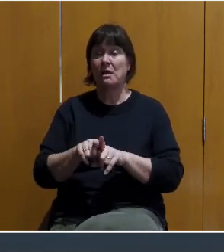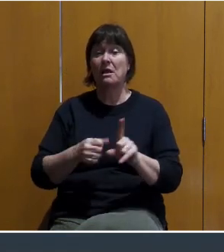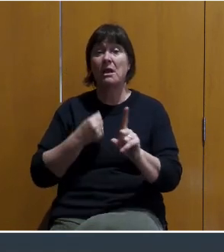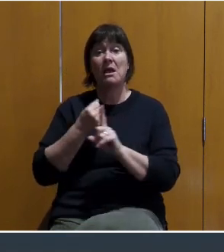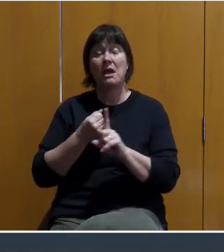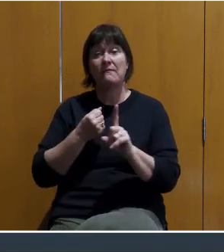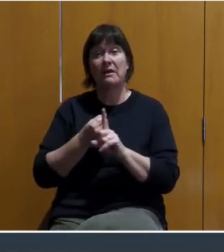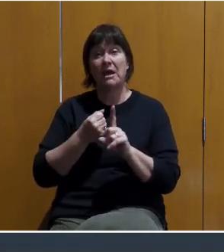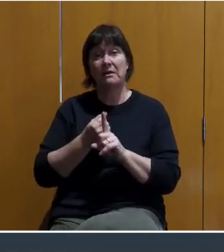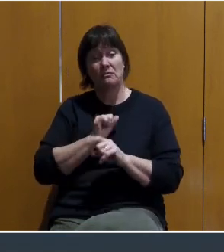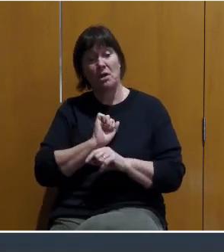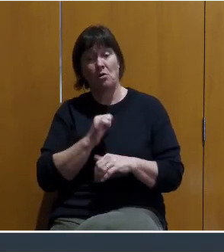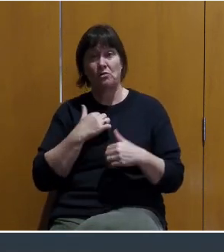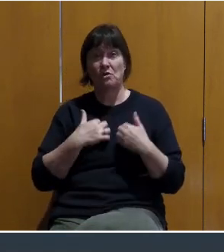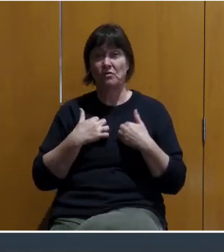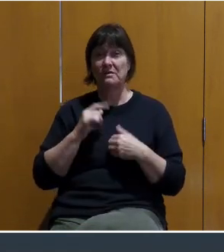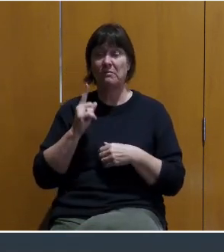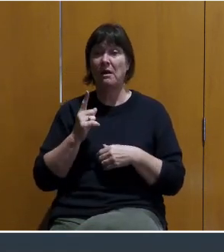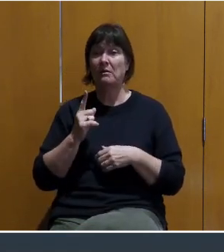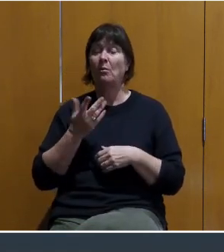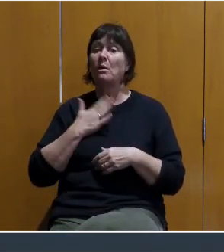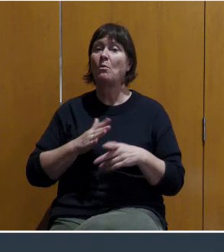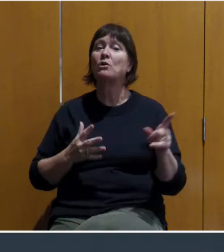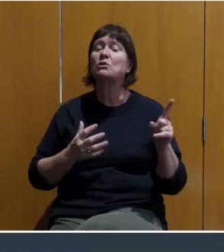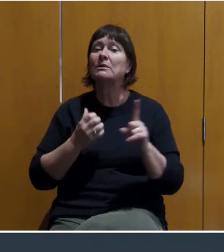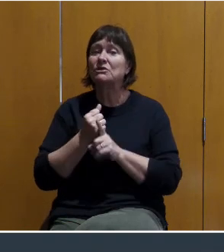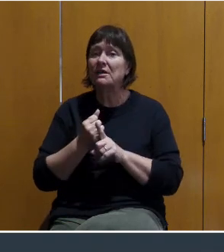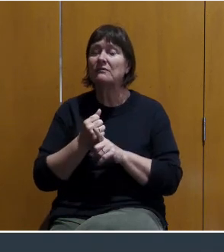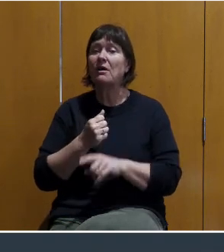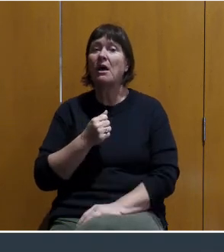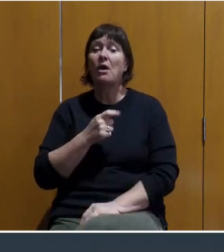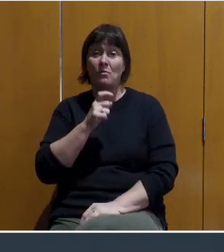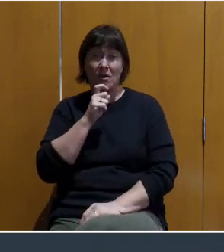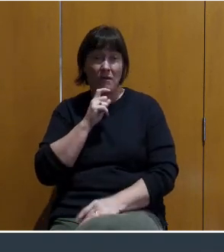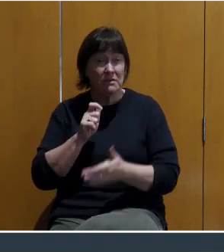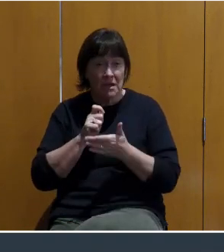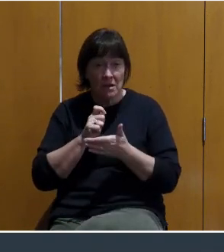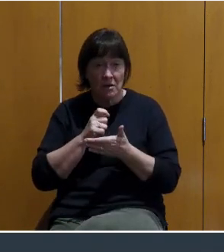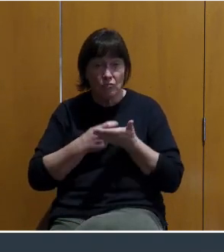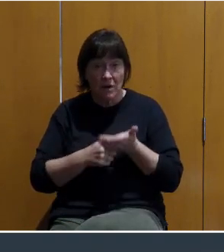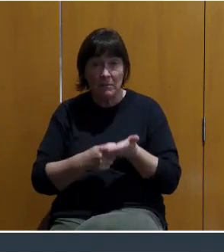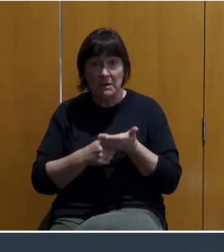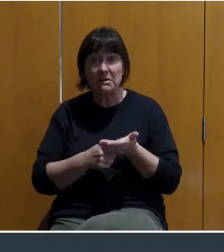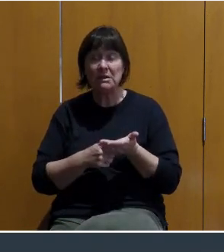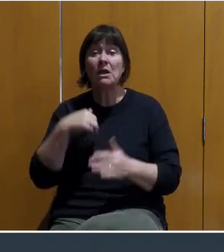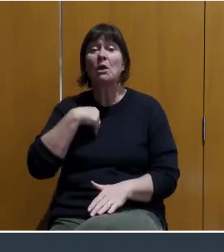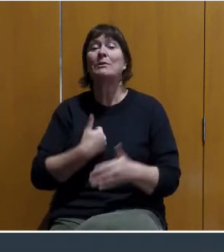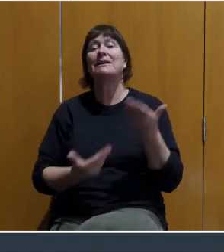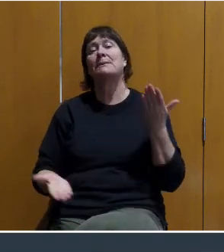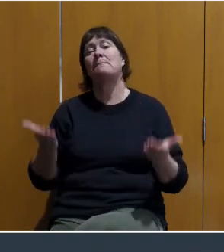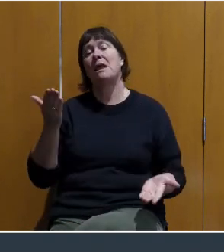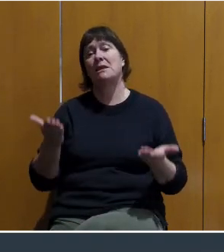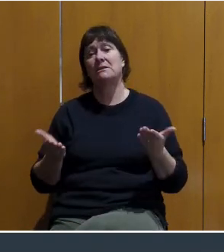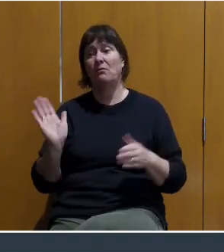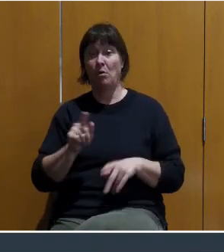own interests. But in what we're trying to achieve with the officer recommendation is to strike a balance on all these different